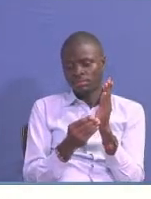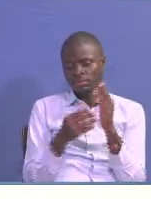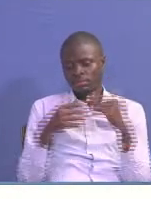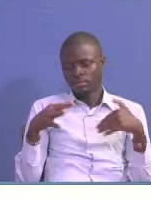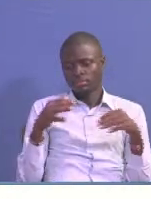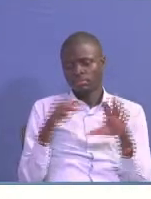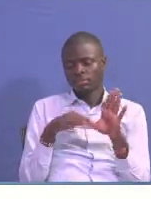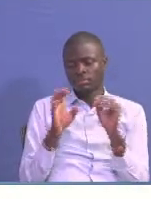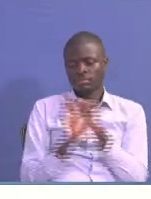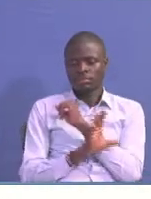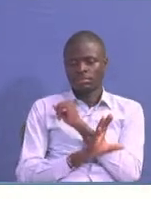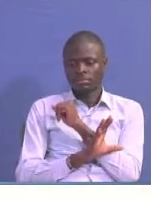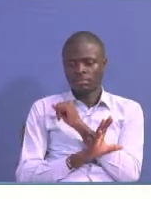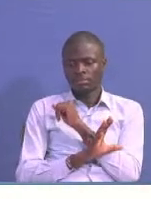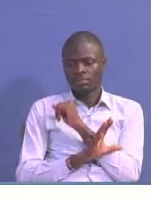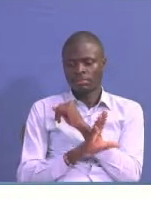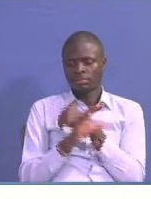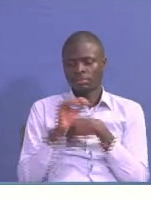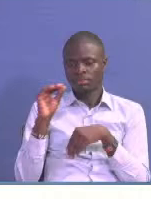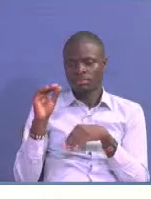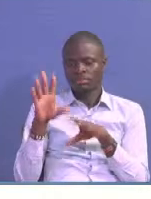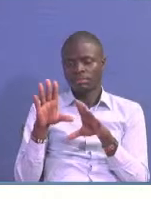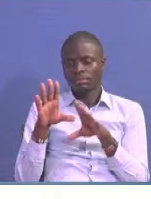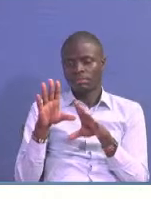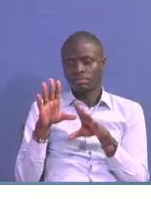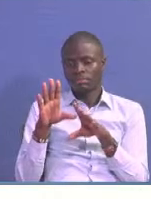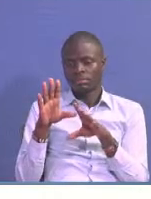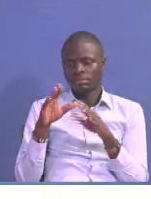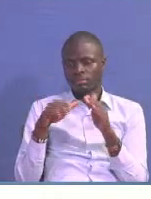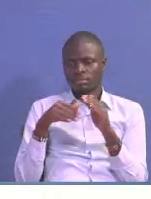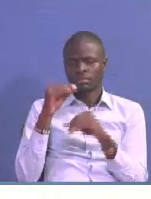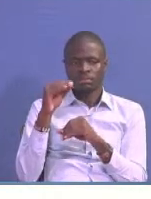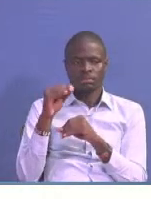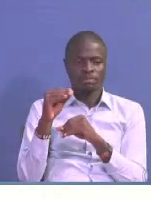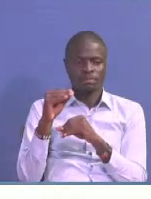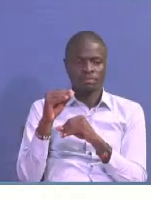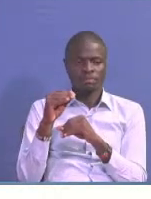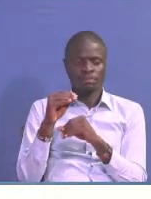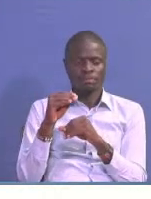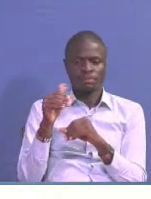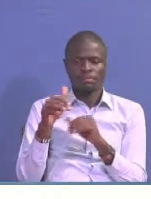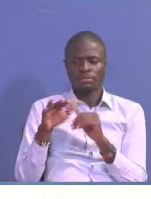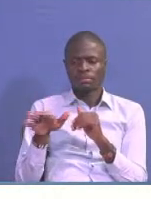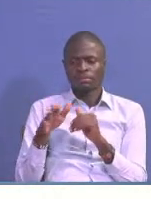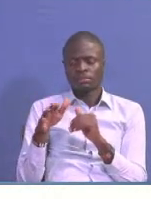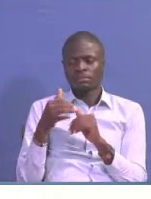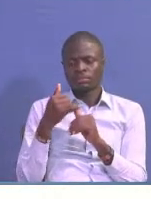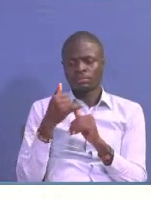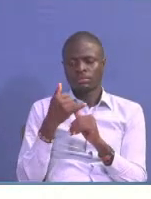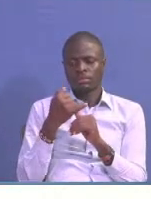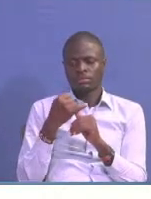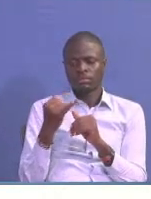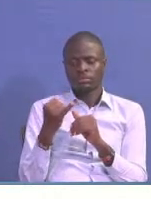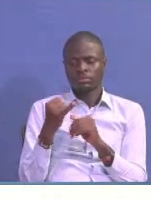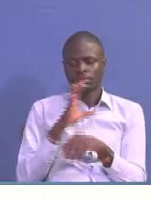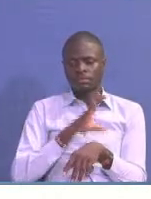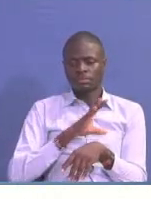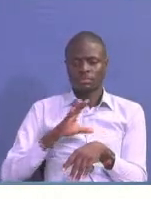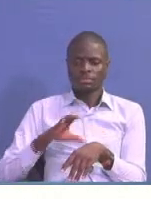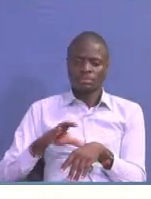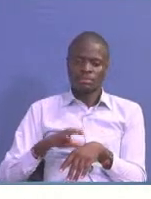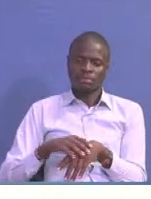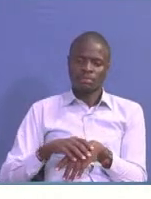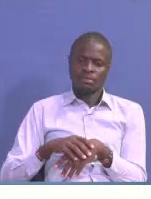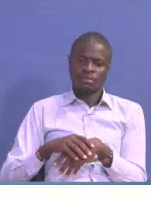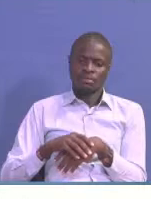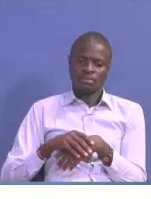personnel in the country and even beyond. Another area also highlighted by Kenyatta University's Chancellor, that is Ambassador